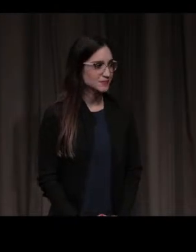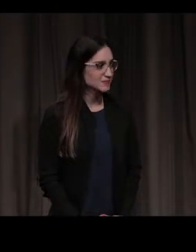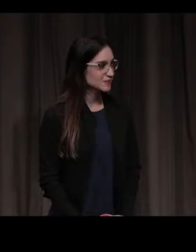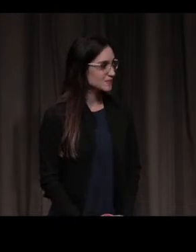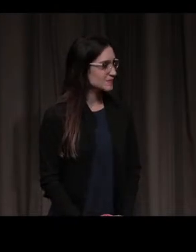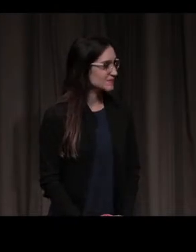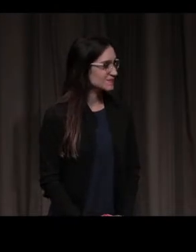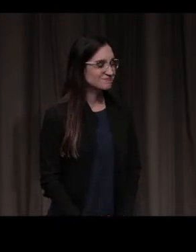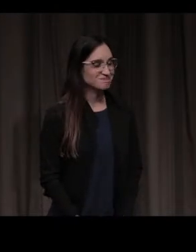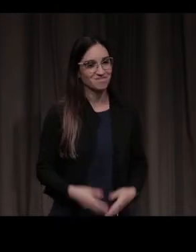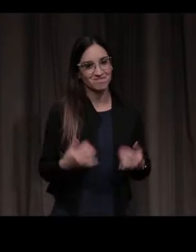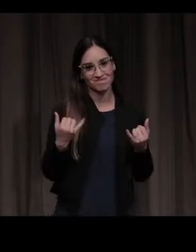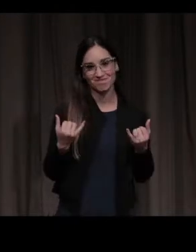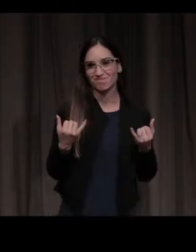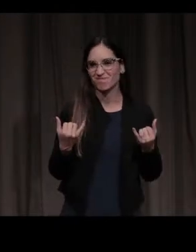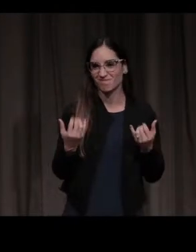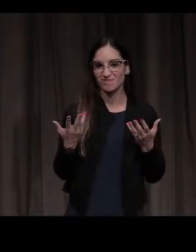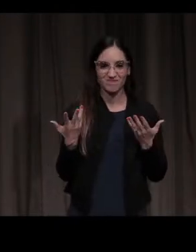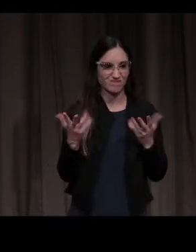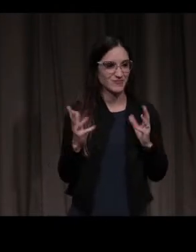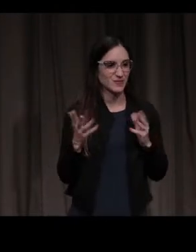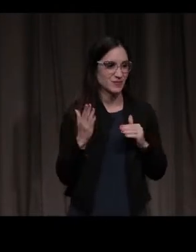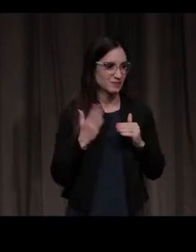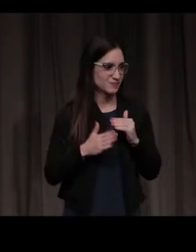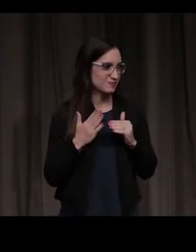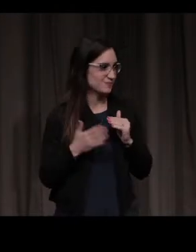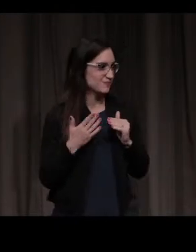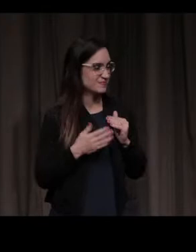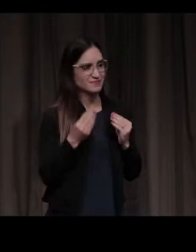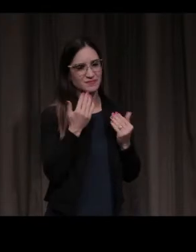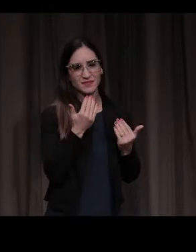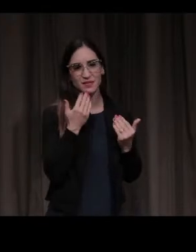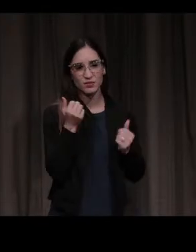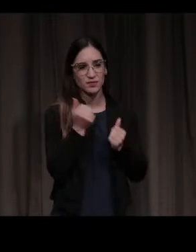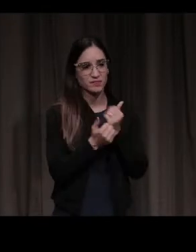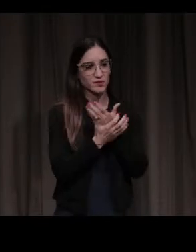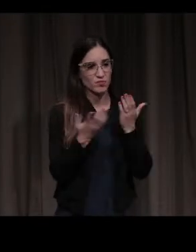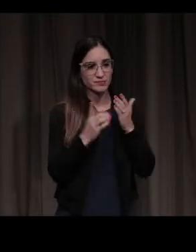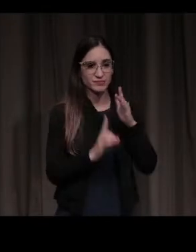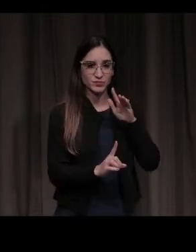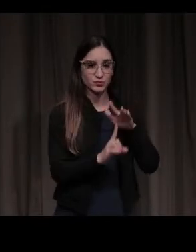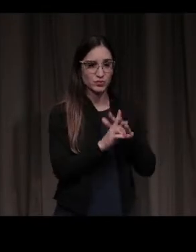Well, I think we'll wrap it up. So I just want to thank everyone for coming,